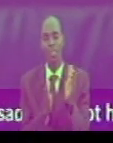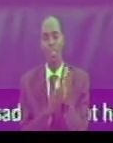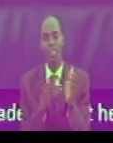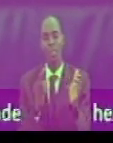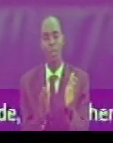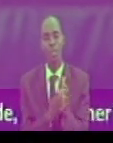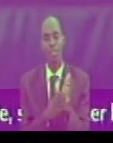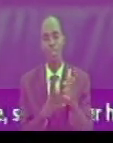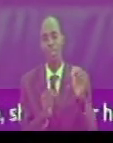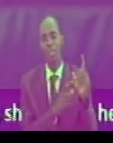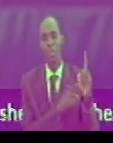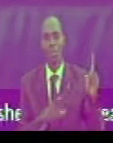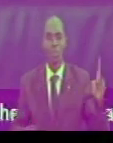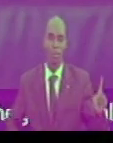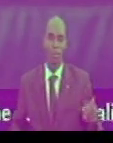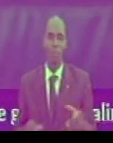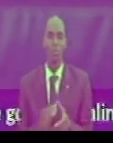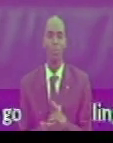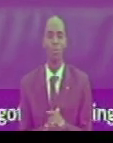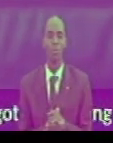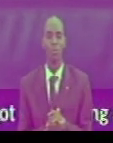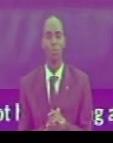The Lord has remembered me.